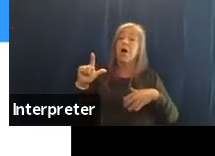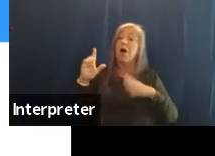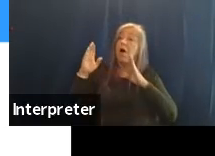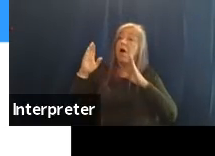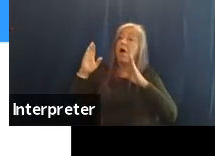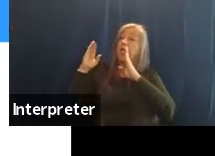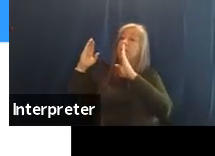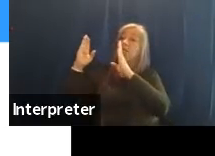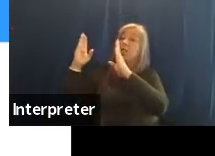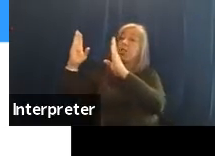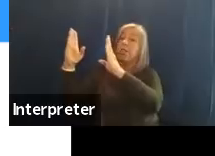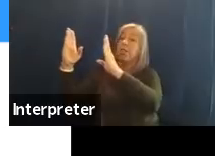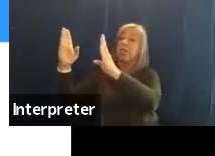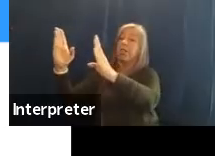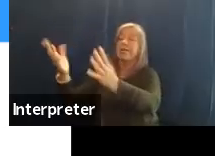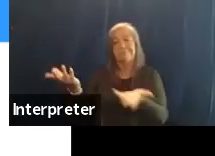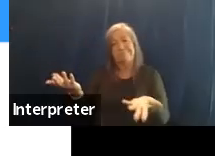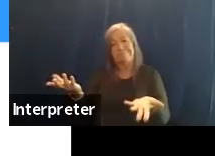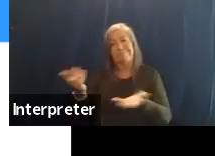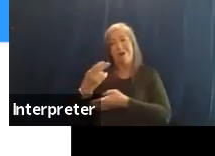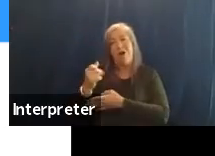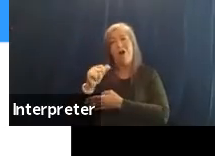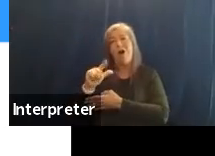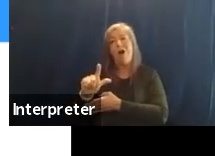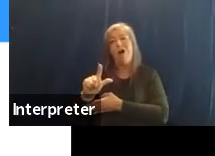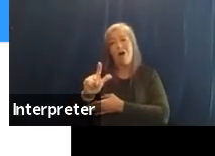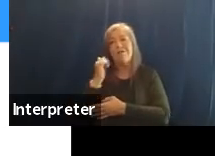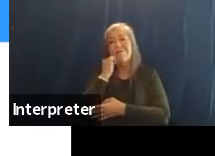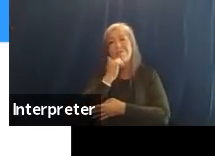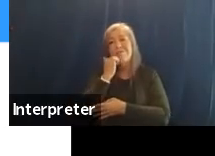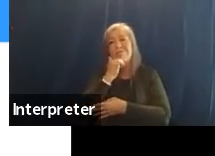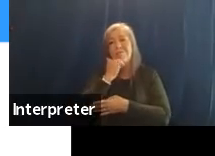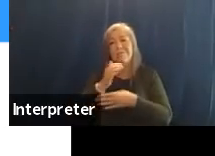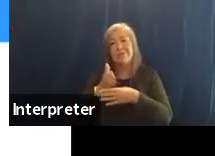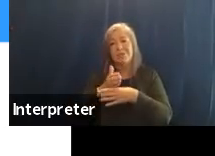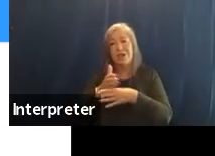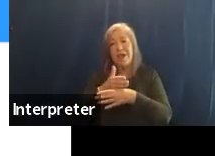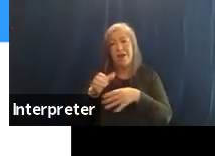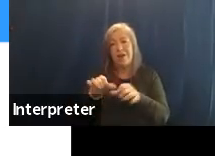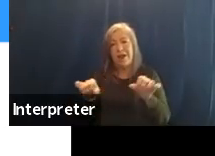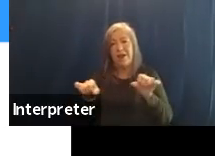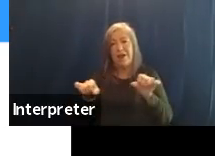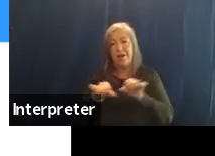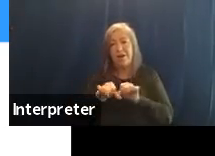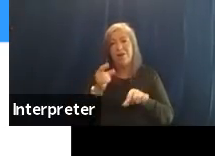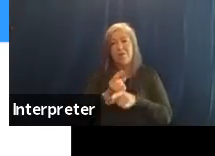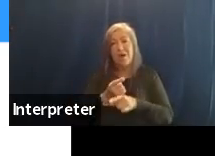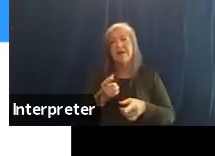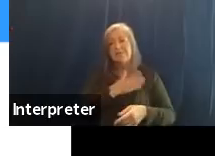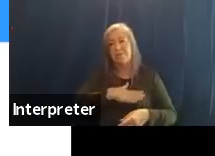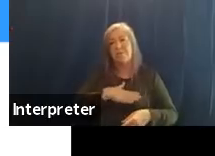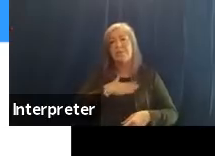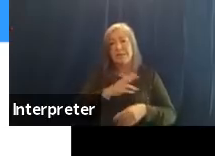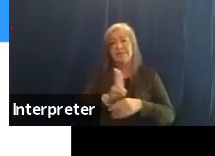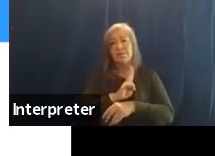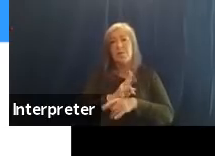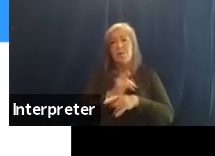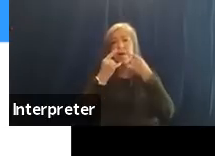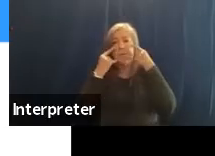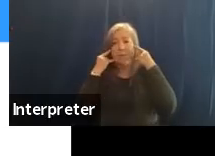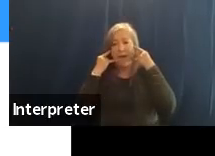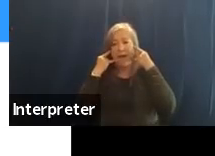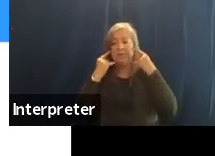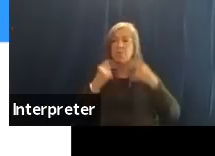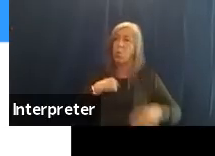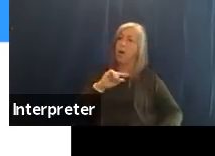time. So we want to protect you and those who are also in the building. And then we have discussed there may